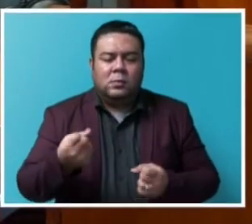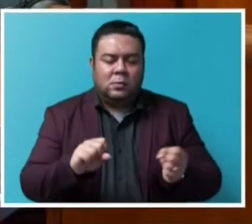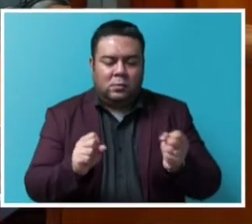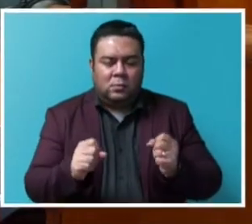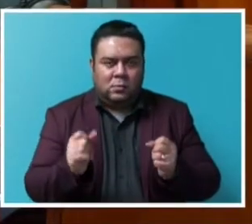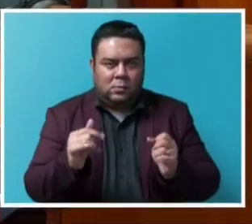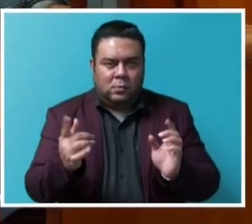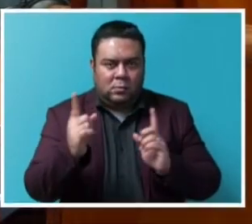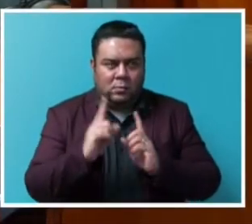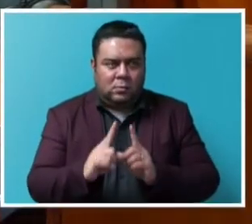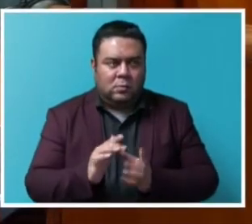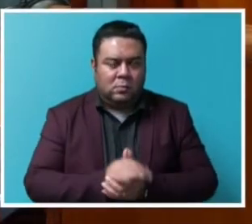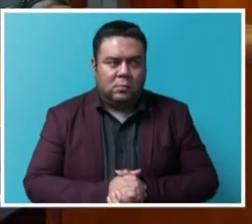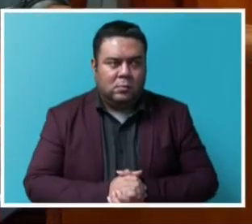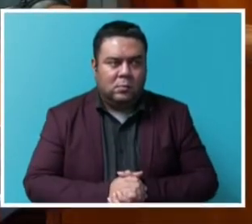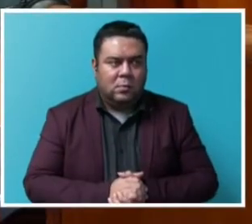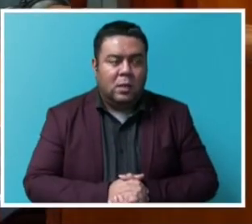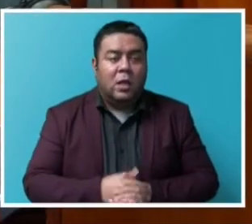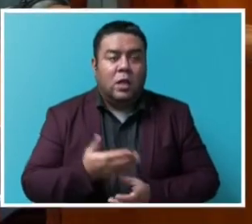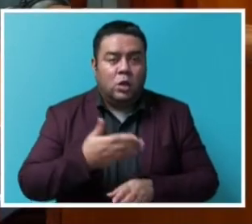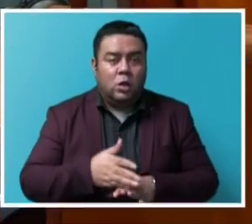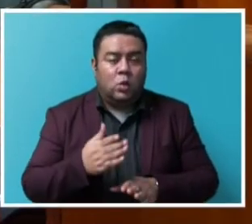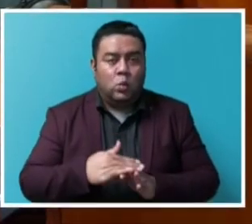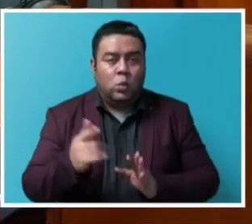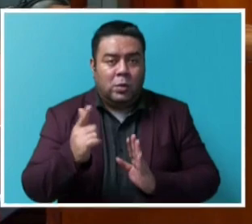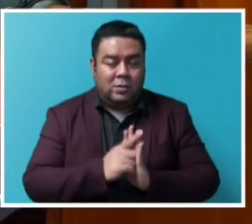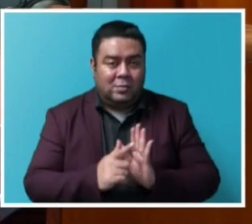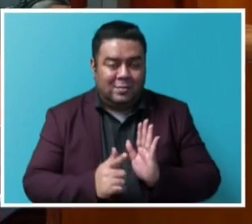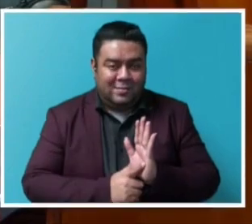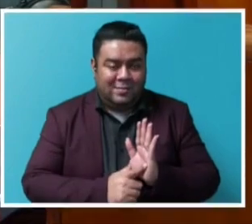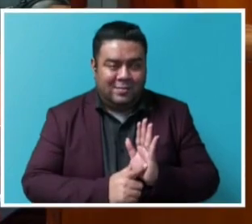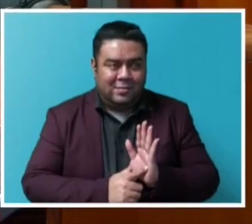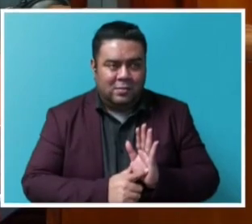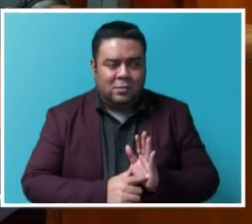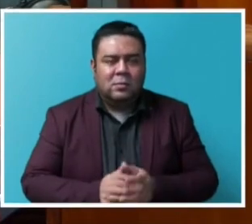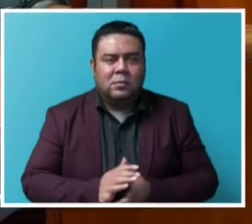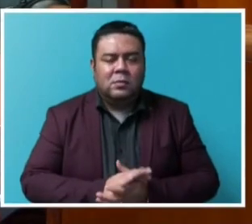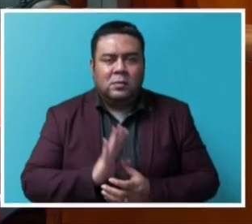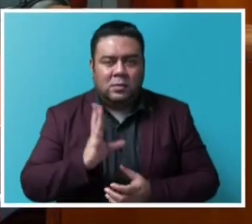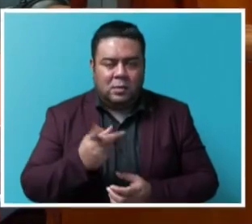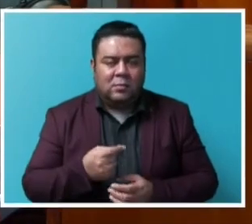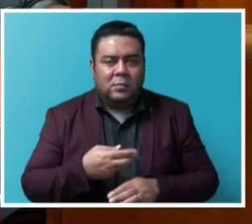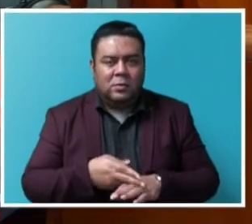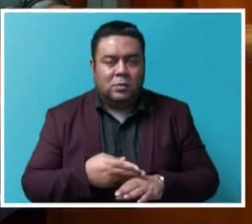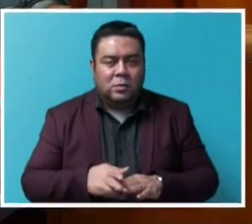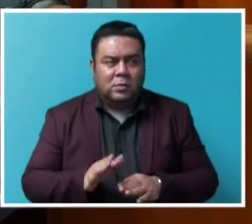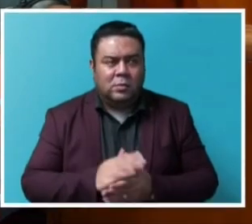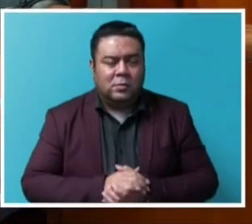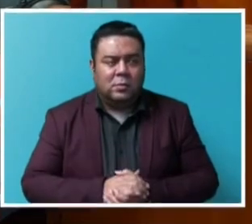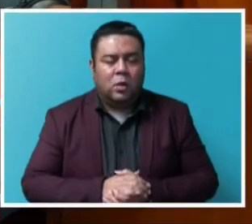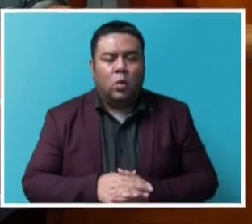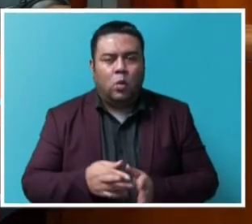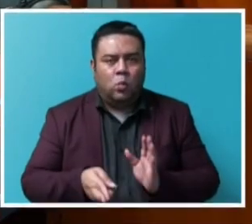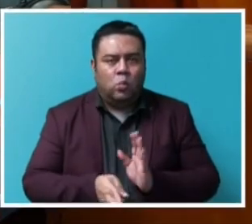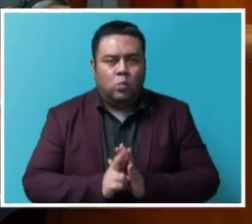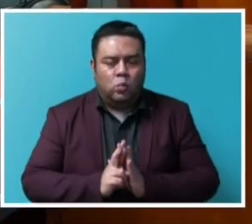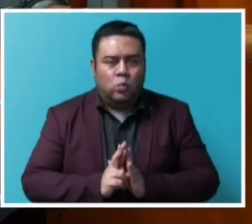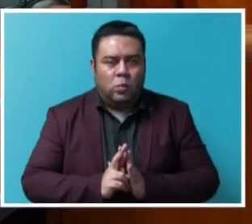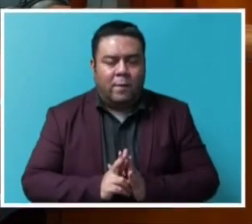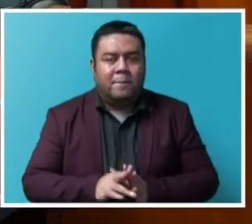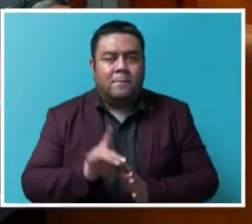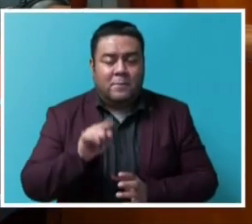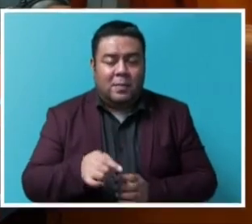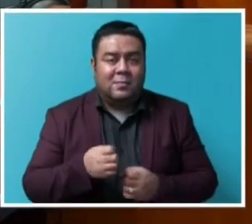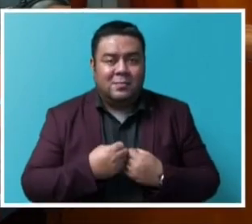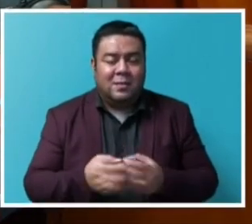cumbersome. New legislations are needed, while some need to be either validated or repealed, and that